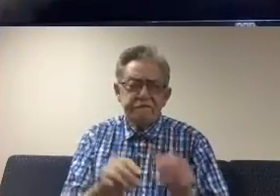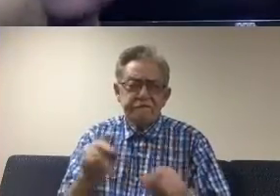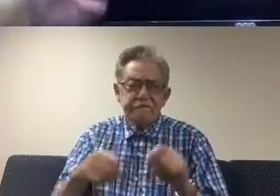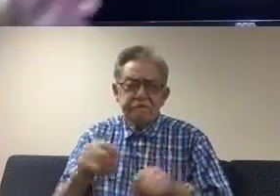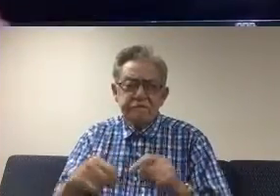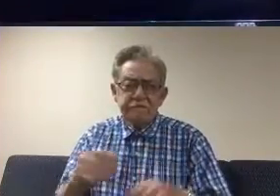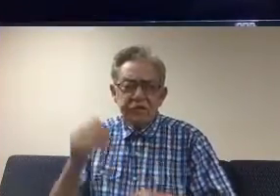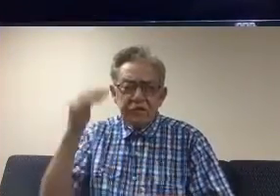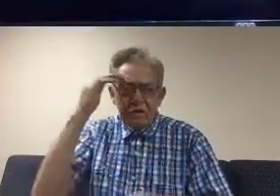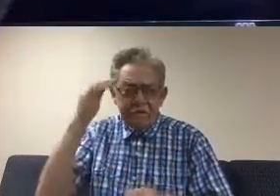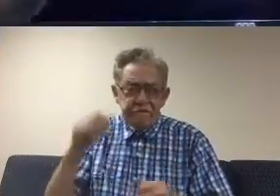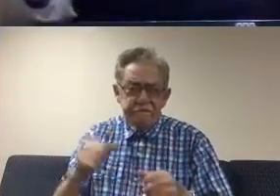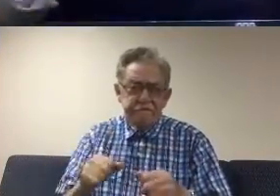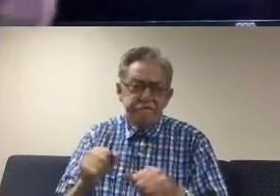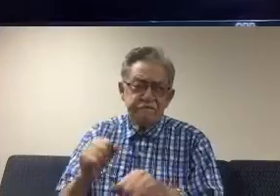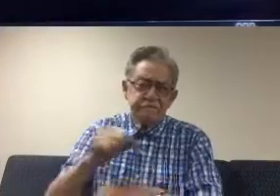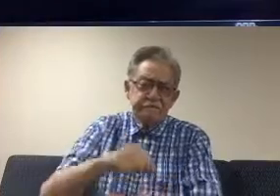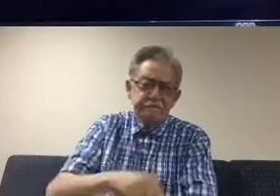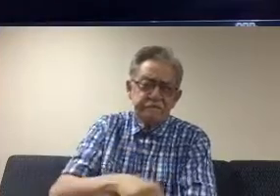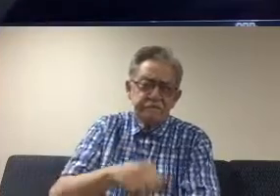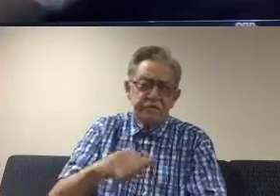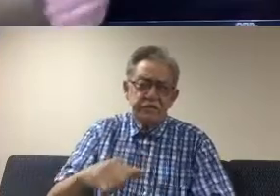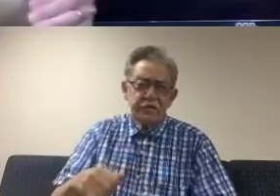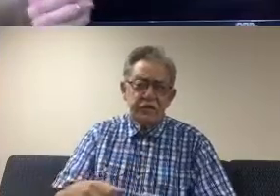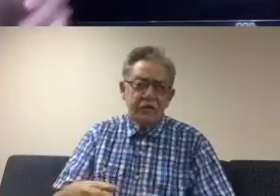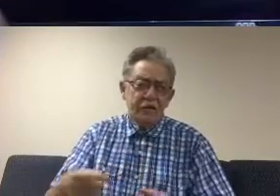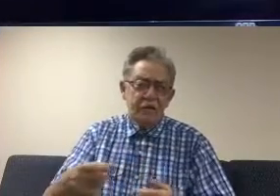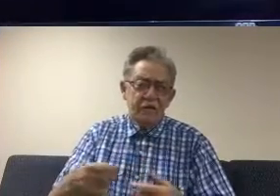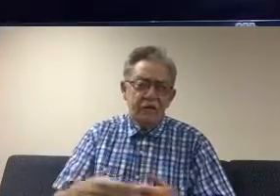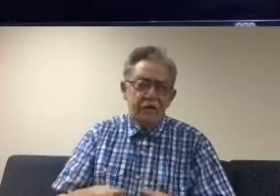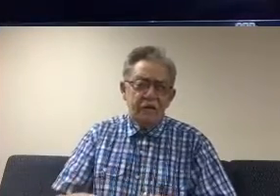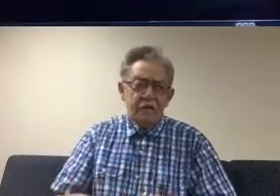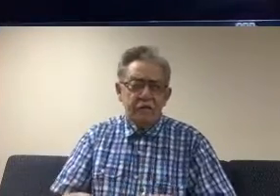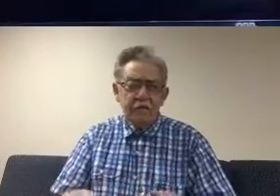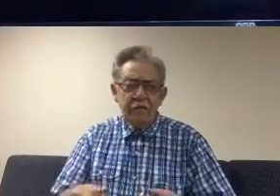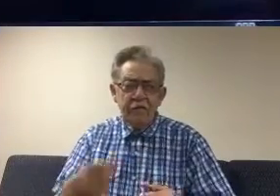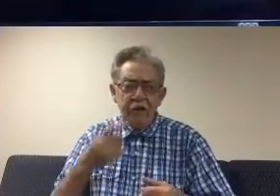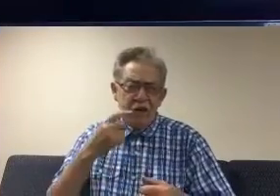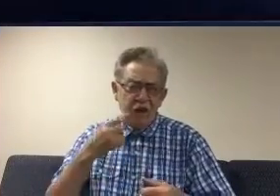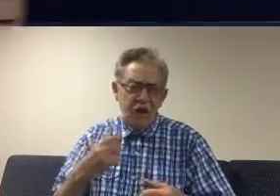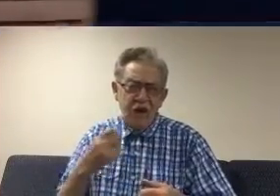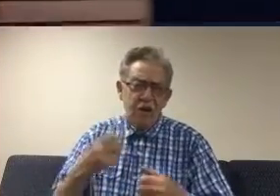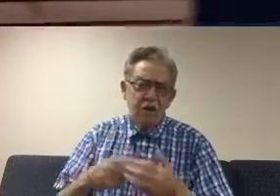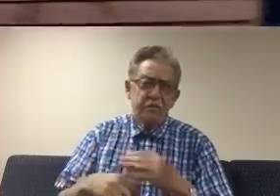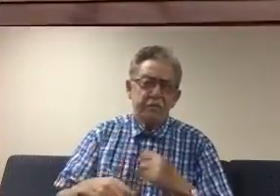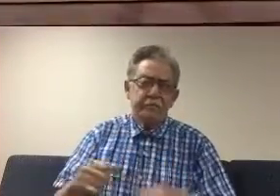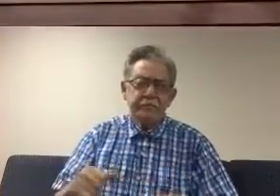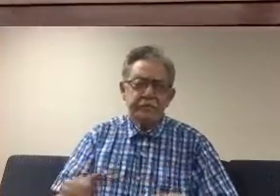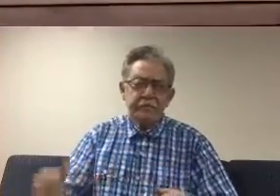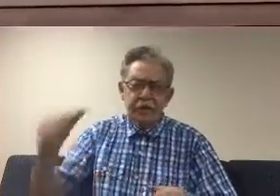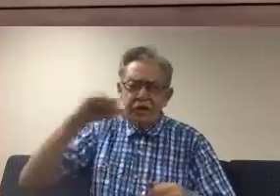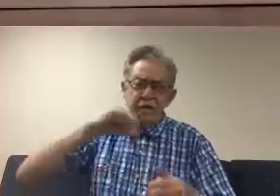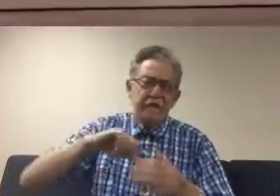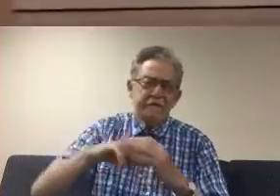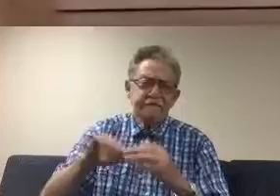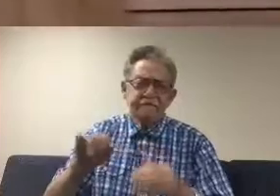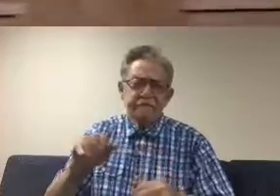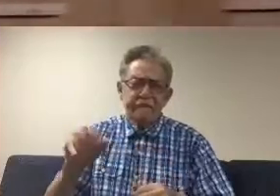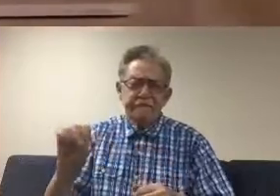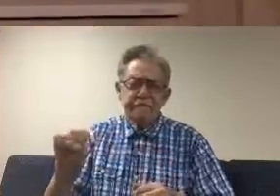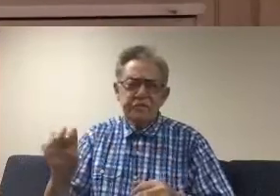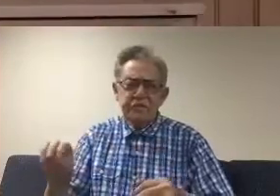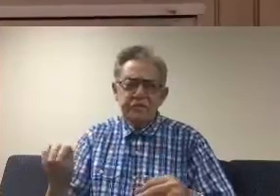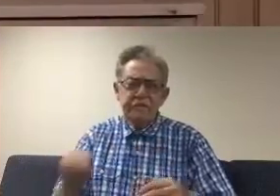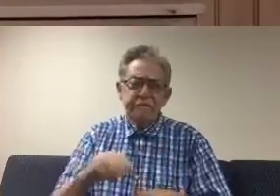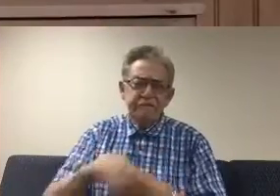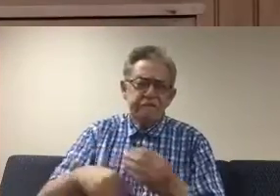have overcome abuse, who've overcome alcoholism, who've overcome their addictions, who've overcome a bad marriage, who've overcome all of these